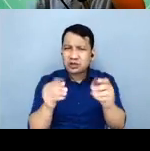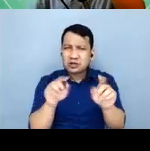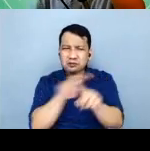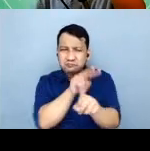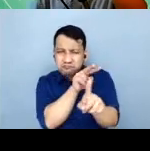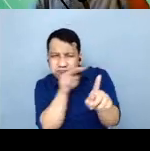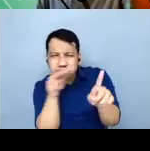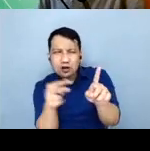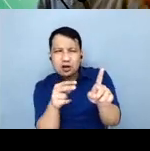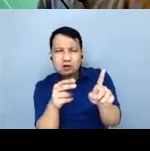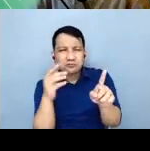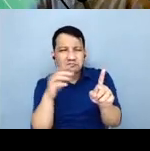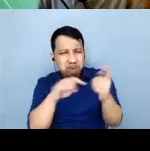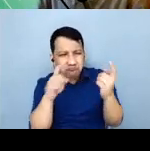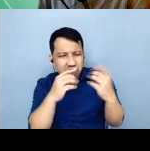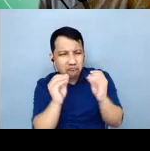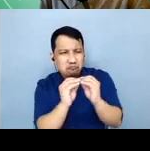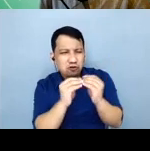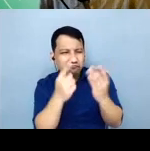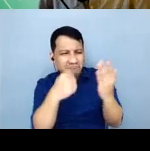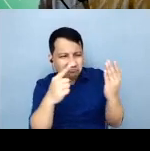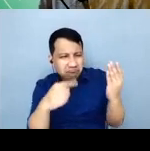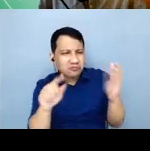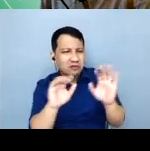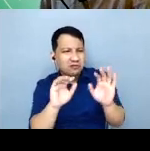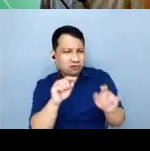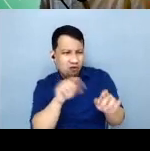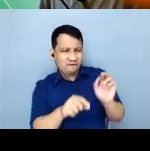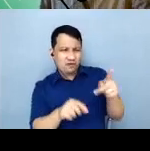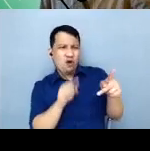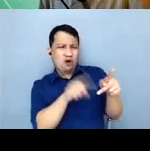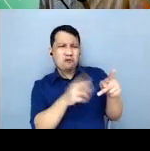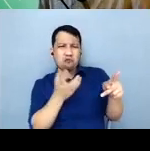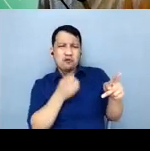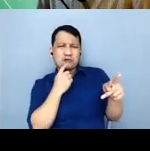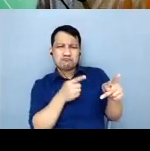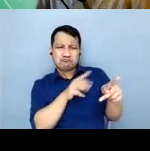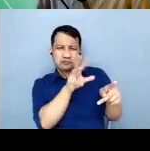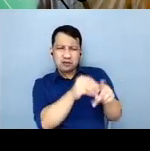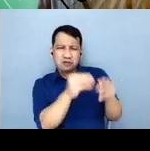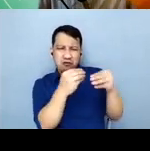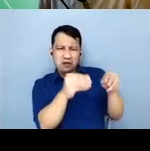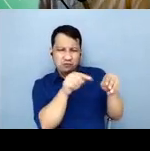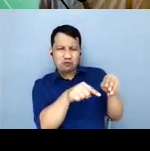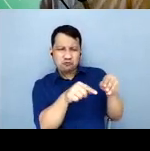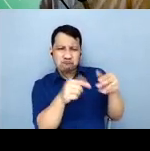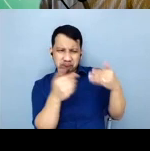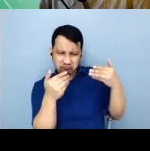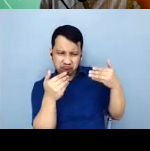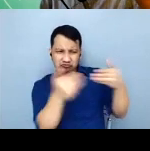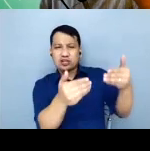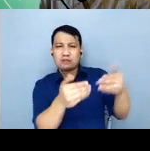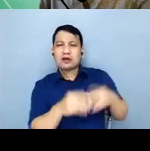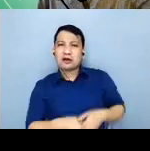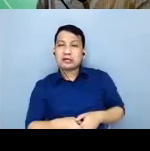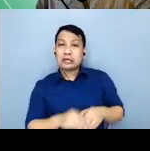scope. It's taking sustainability and saying, okay, I want to enter this market of sustainability, and the best way is let's